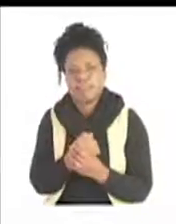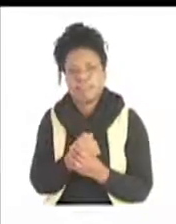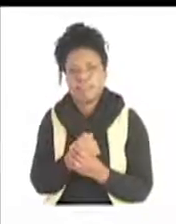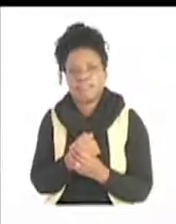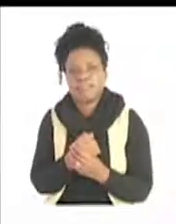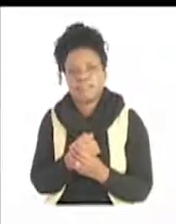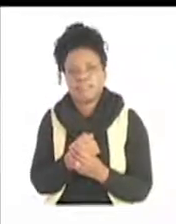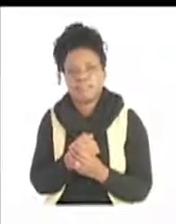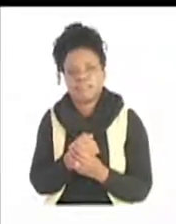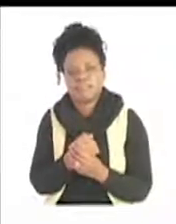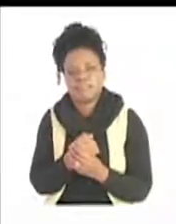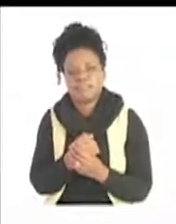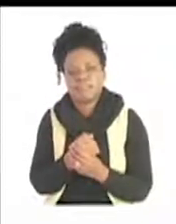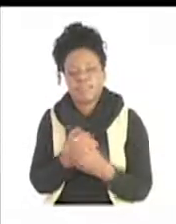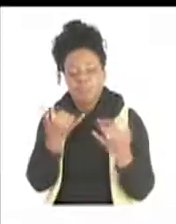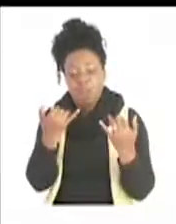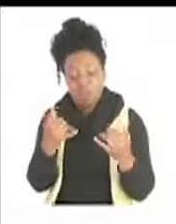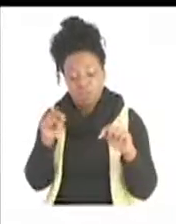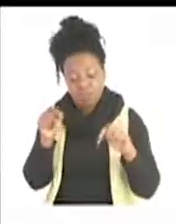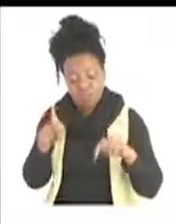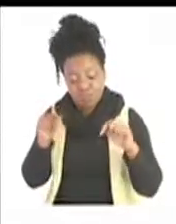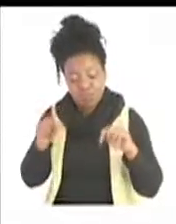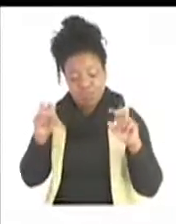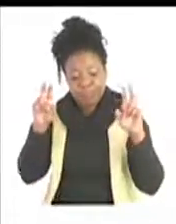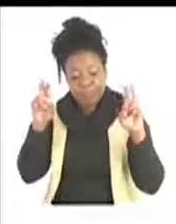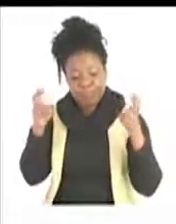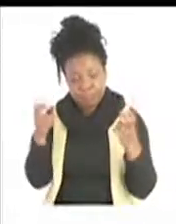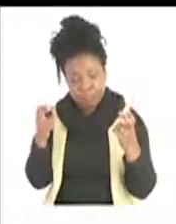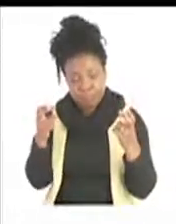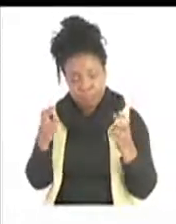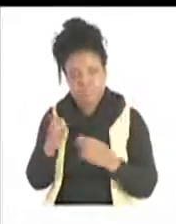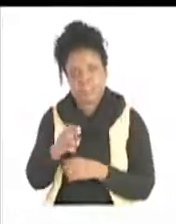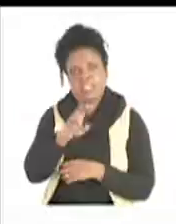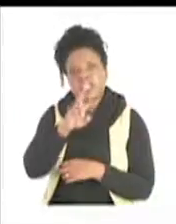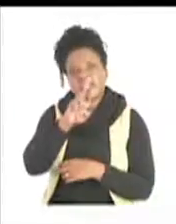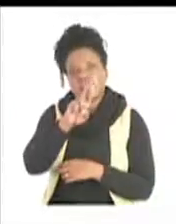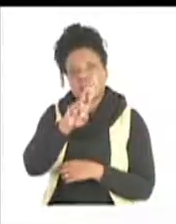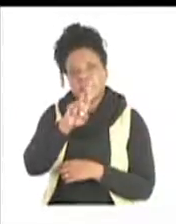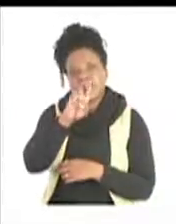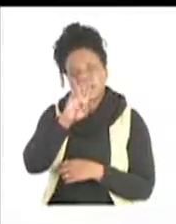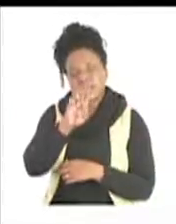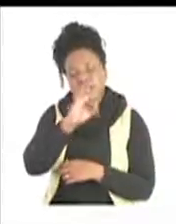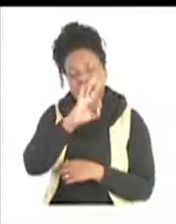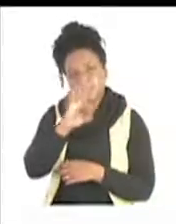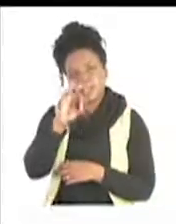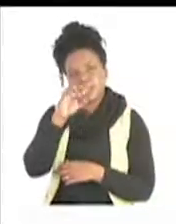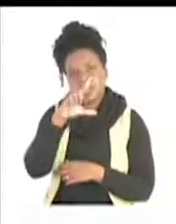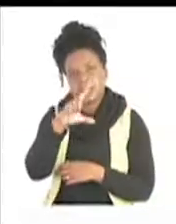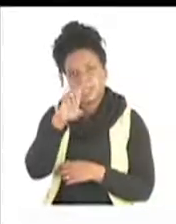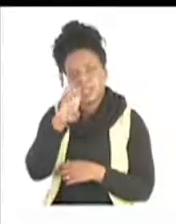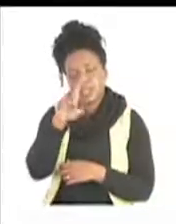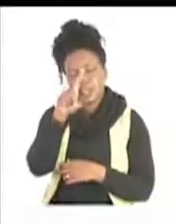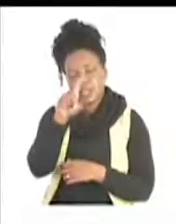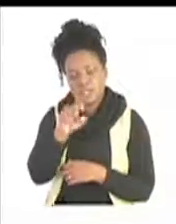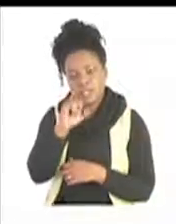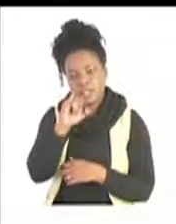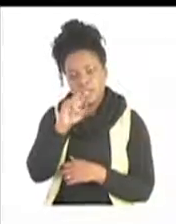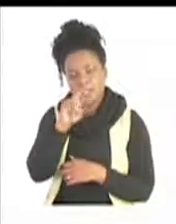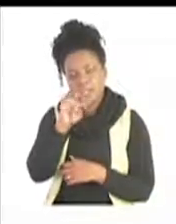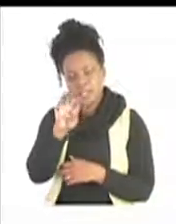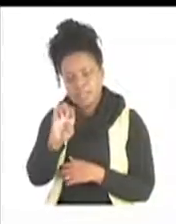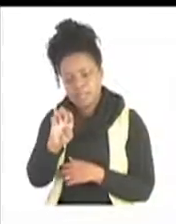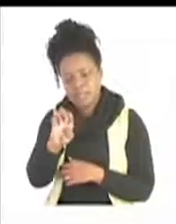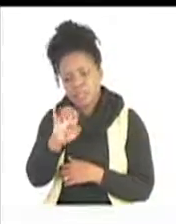Learners, I want you to look on page 4. Now, on page 4, there is today's topic,